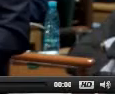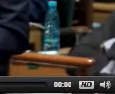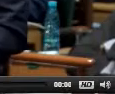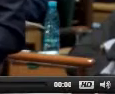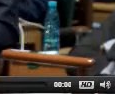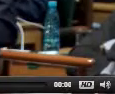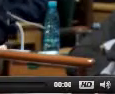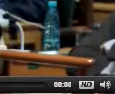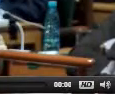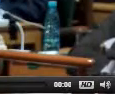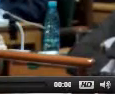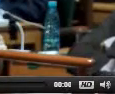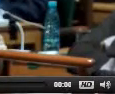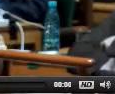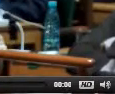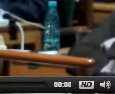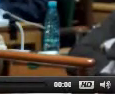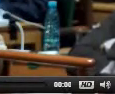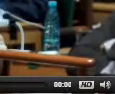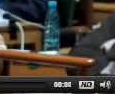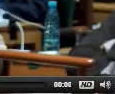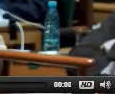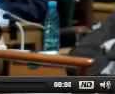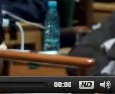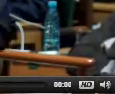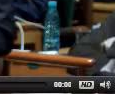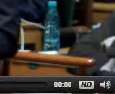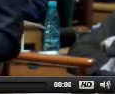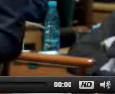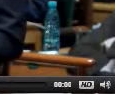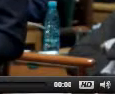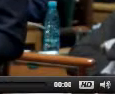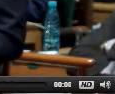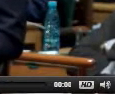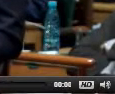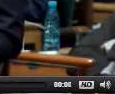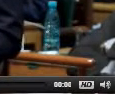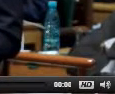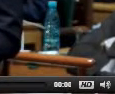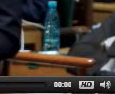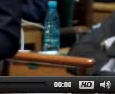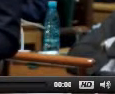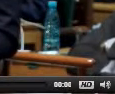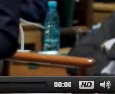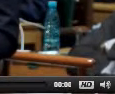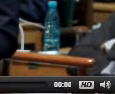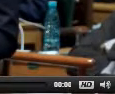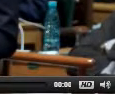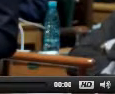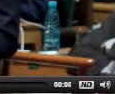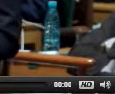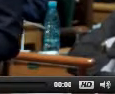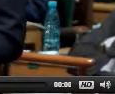citizens of Fiji listening and watching. Firstly, Mr. Speaker, before I respond to the appropriation bill for the